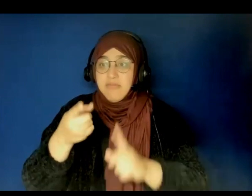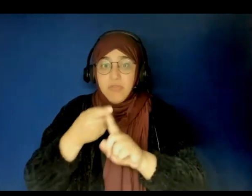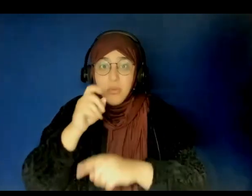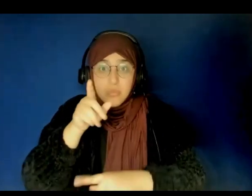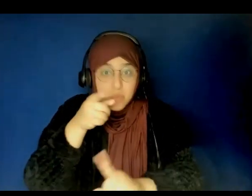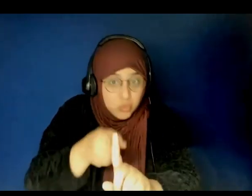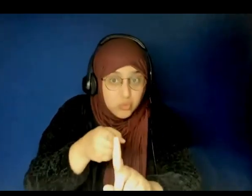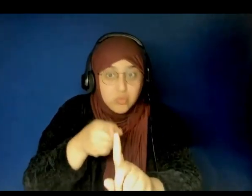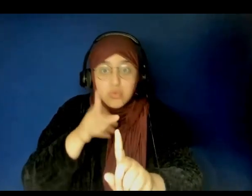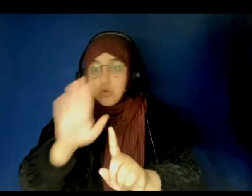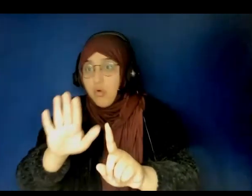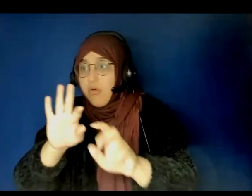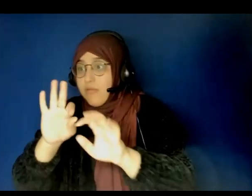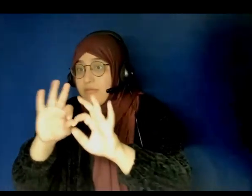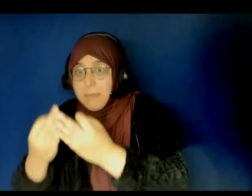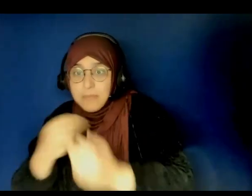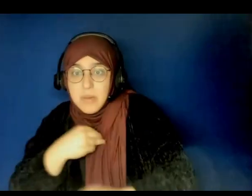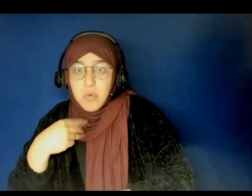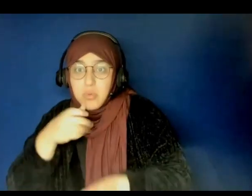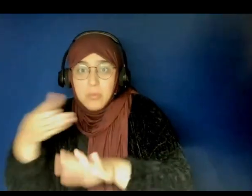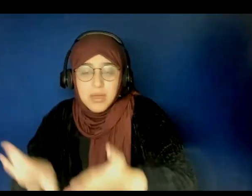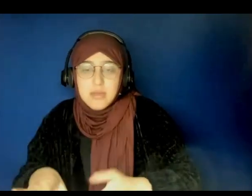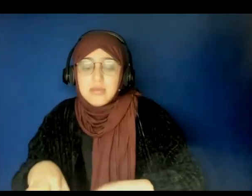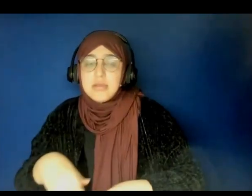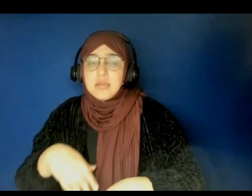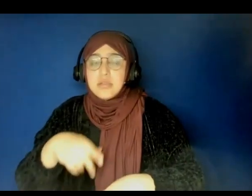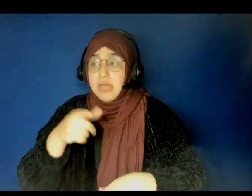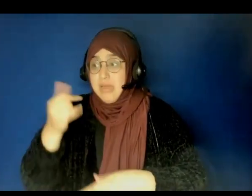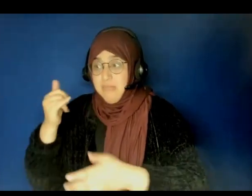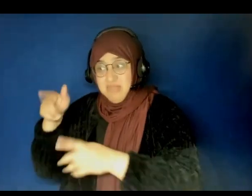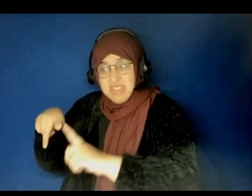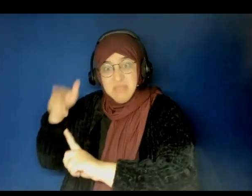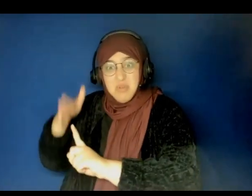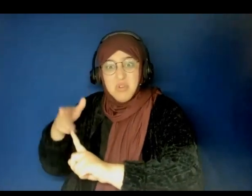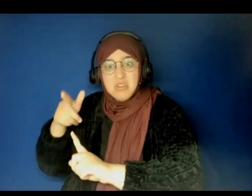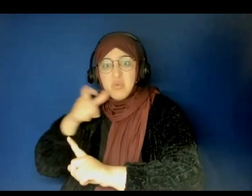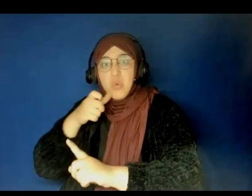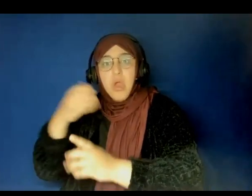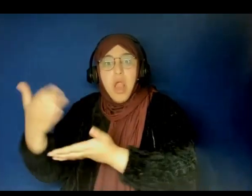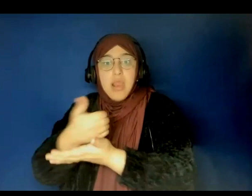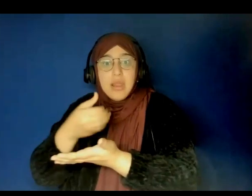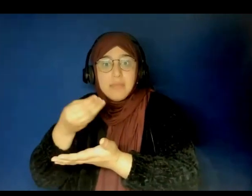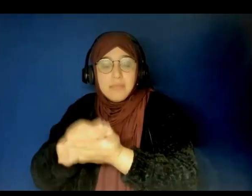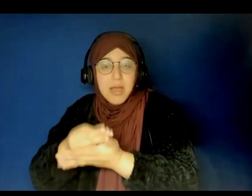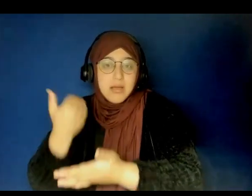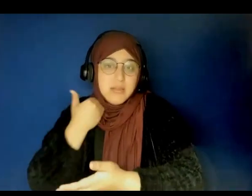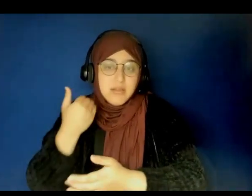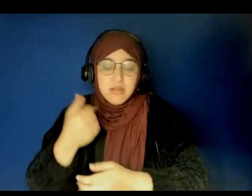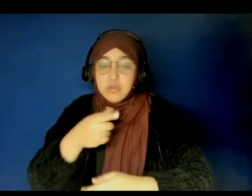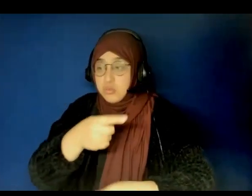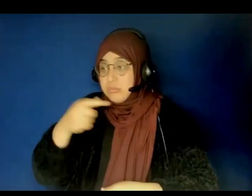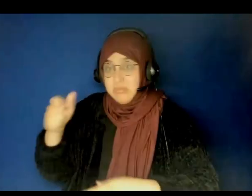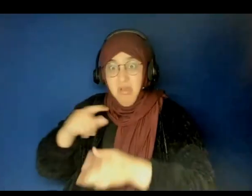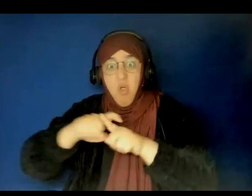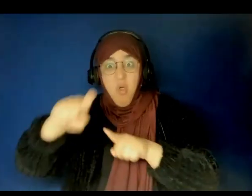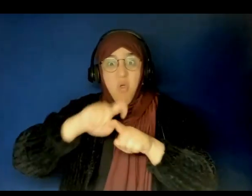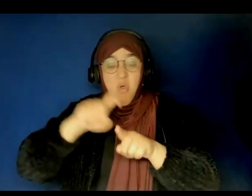say, do not contact me electronically by phone, fax, or email